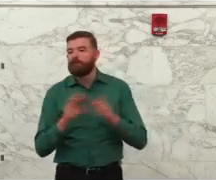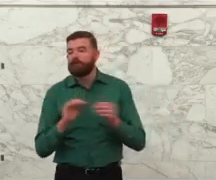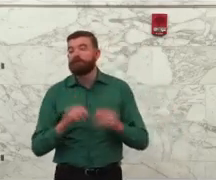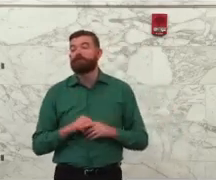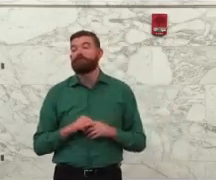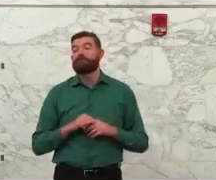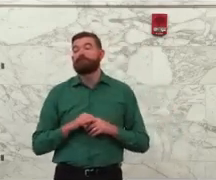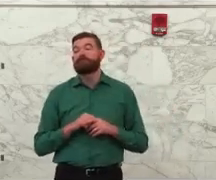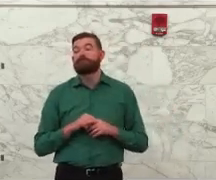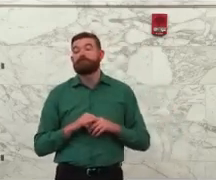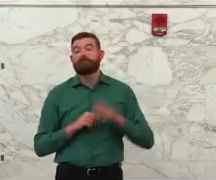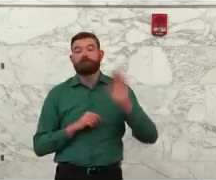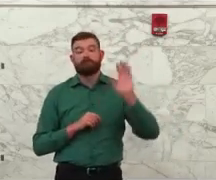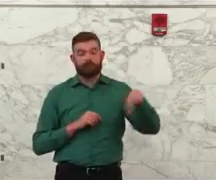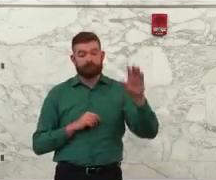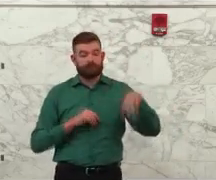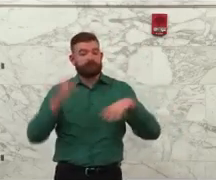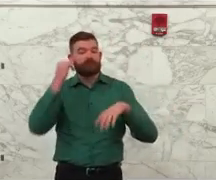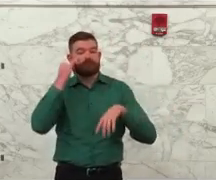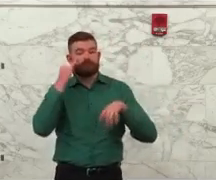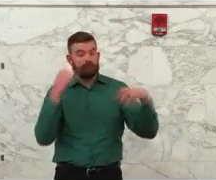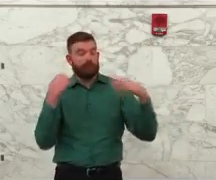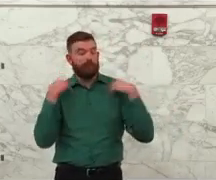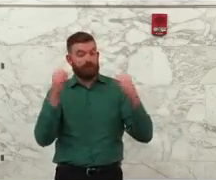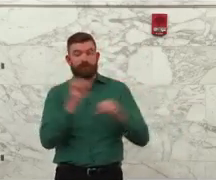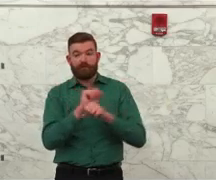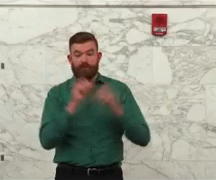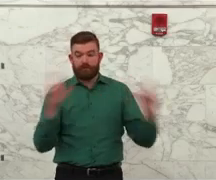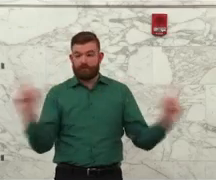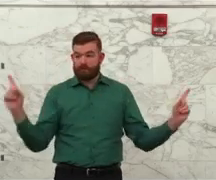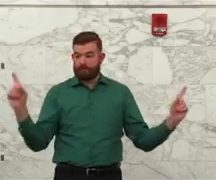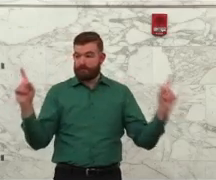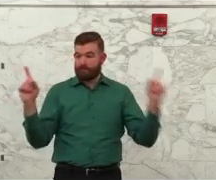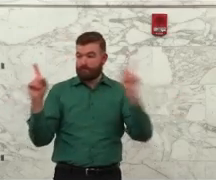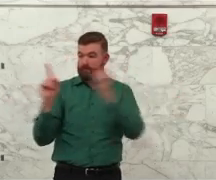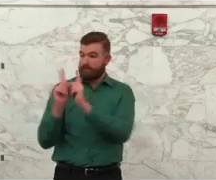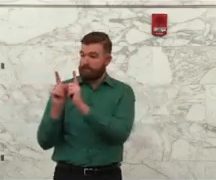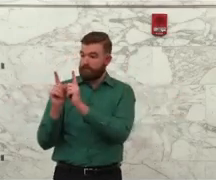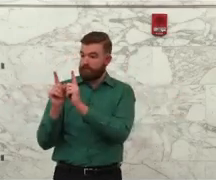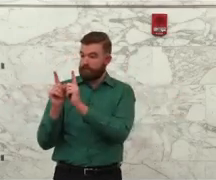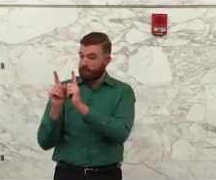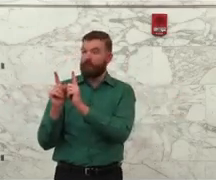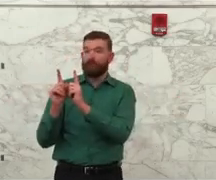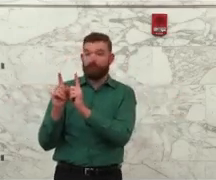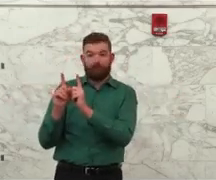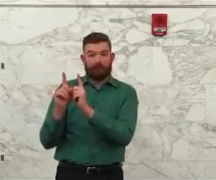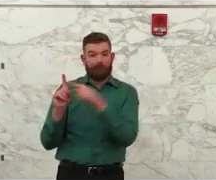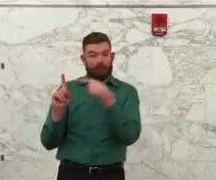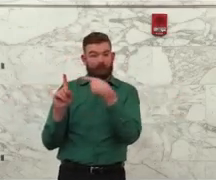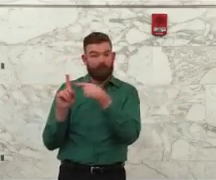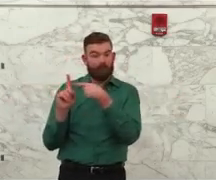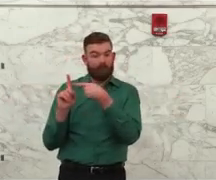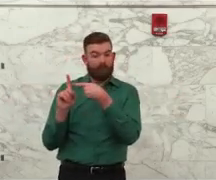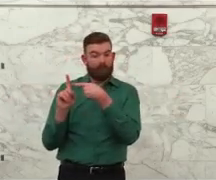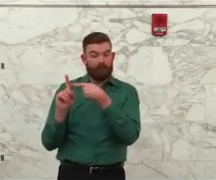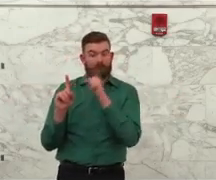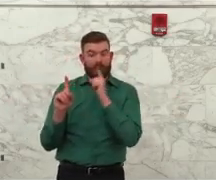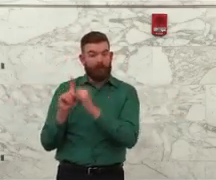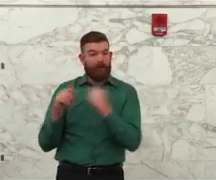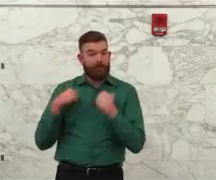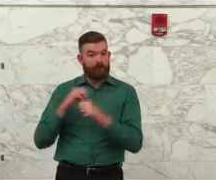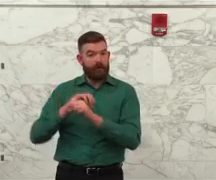COVID-19, more than likely they should be tested. However, the general category